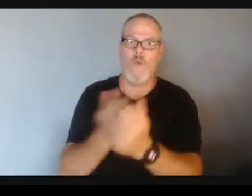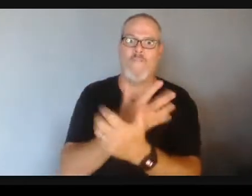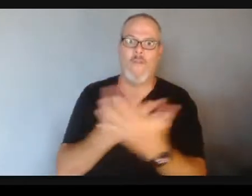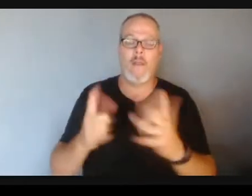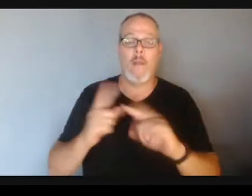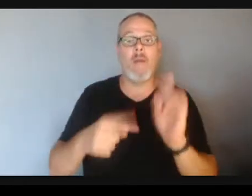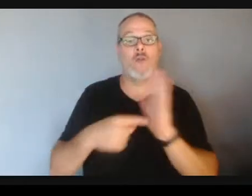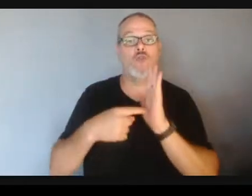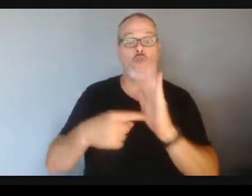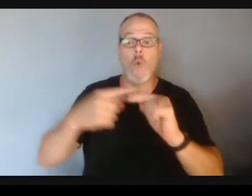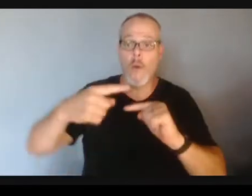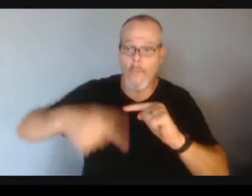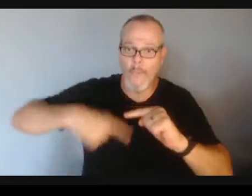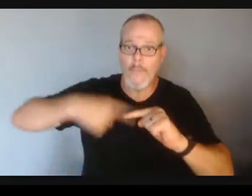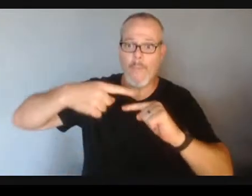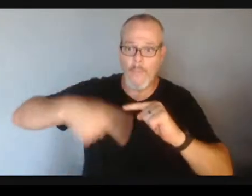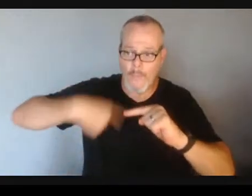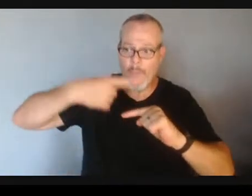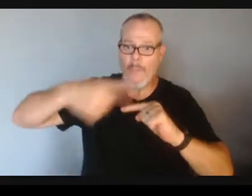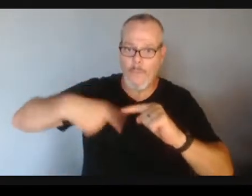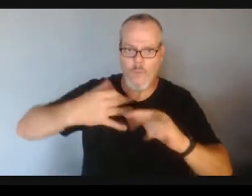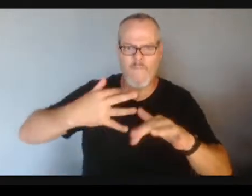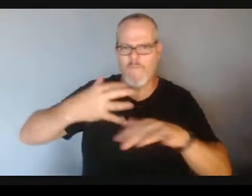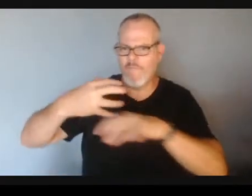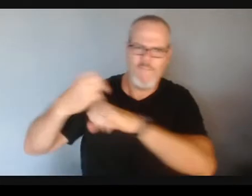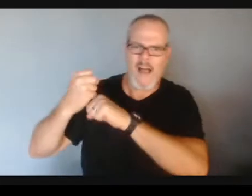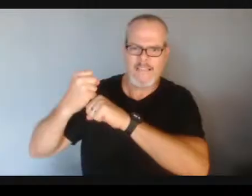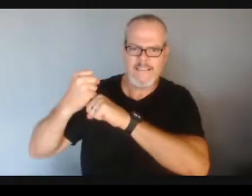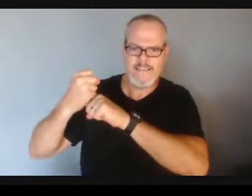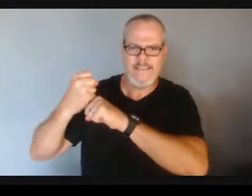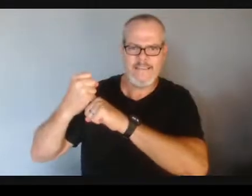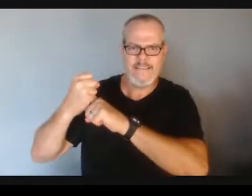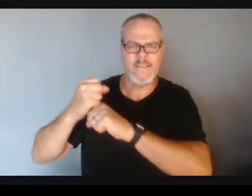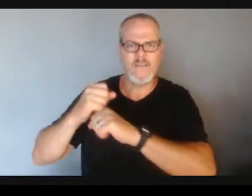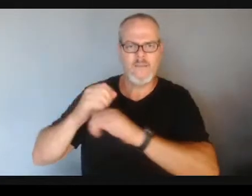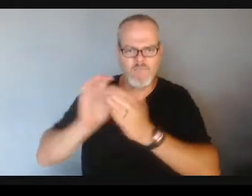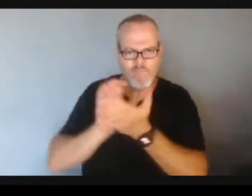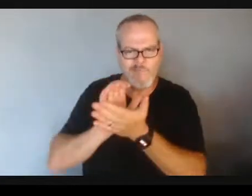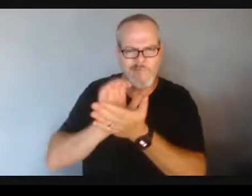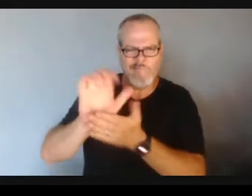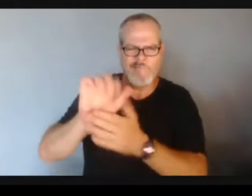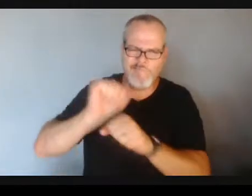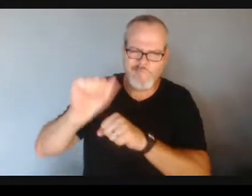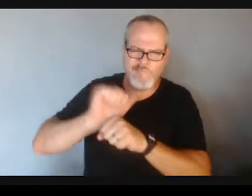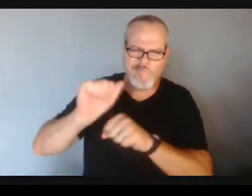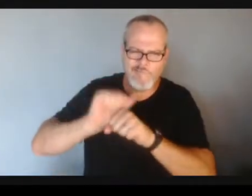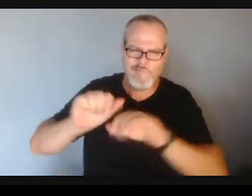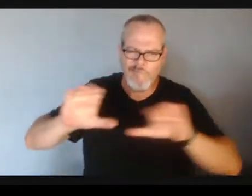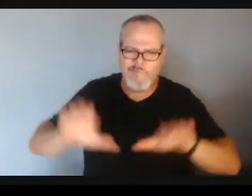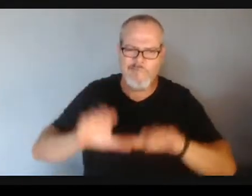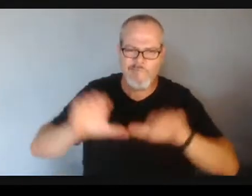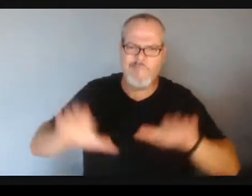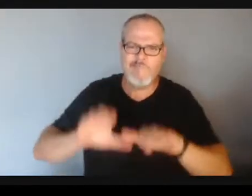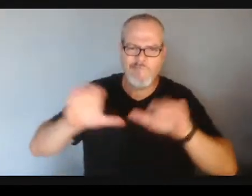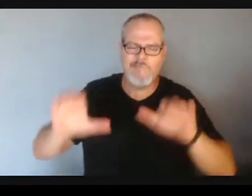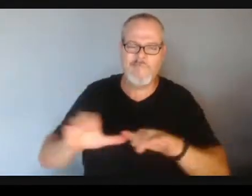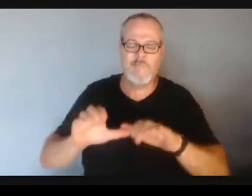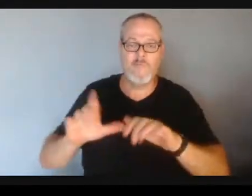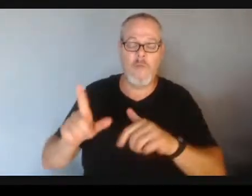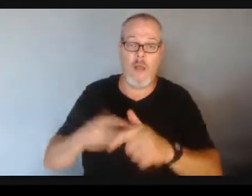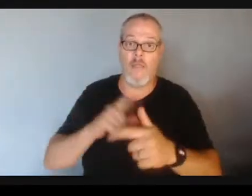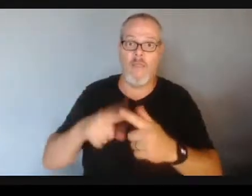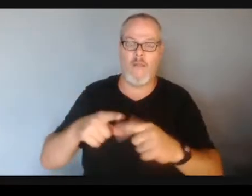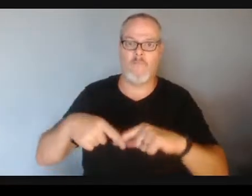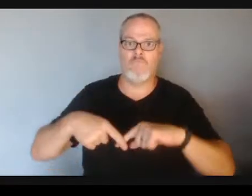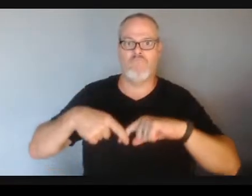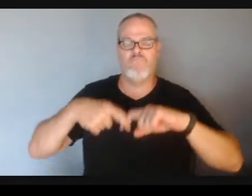show how fast construction went through, and then the long period of waiting for